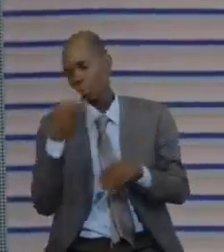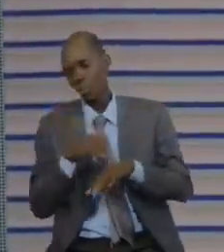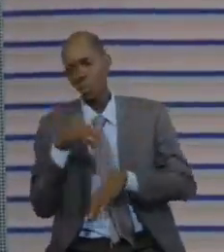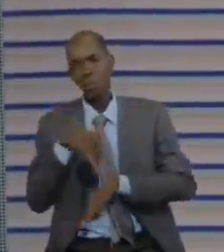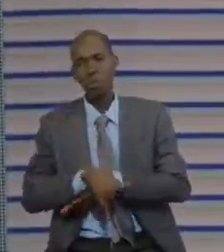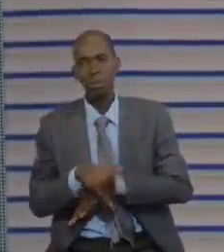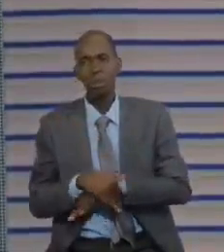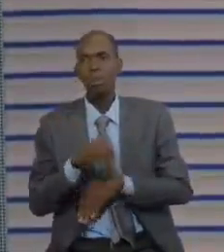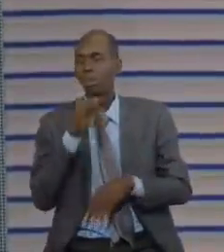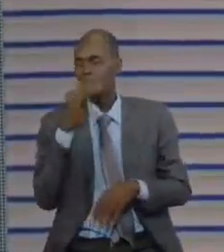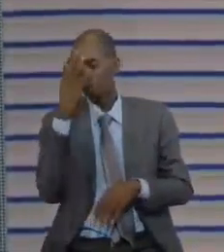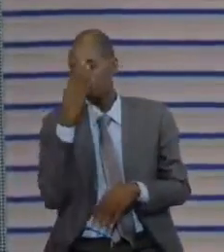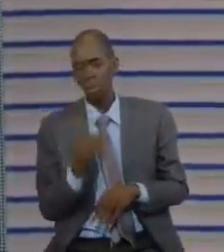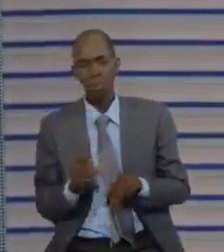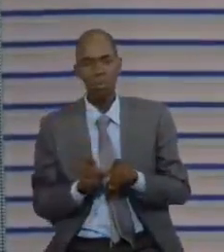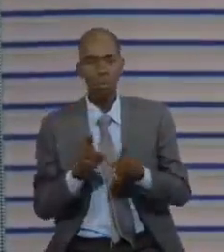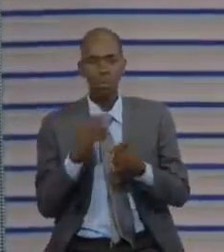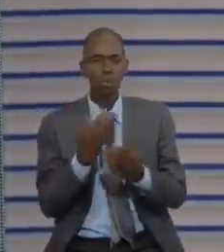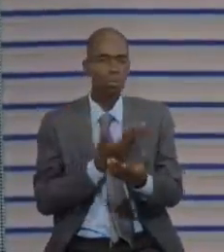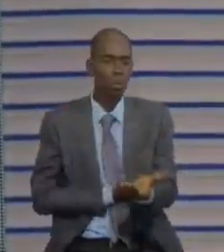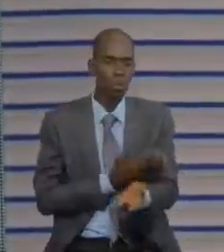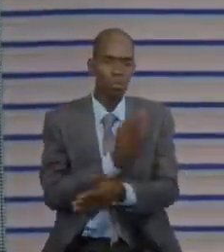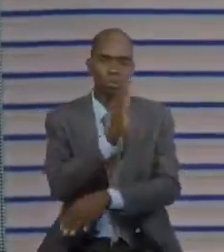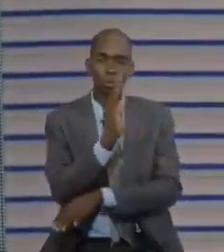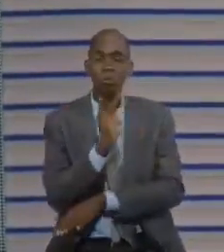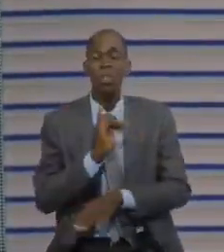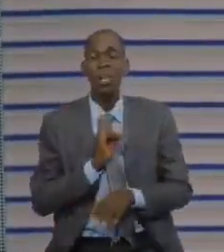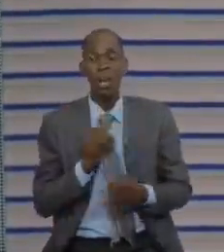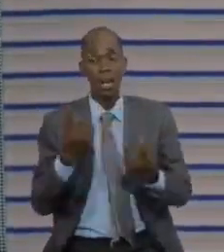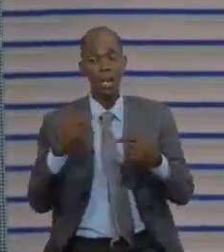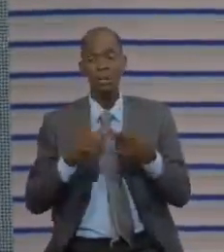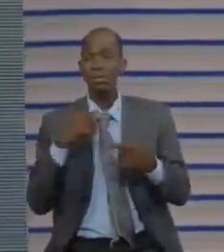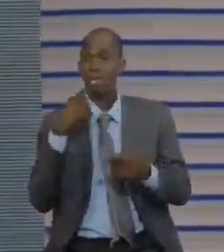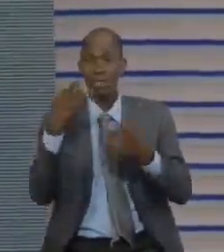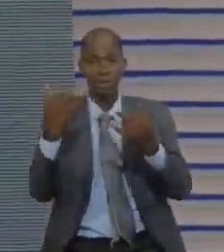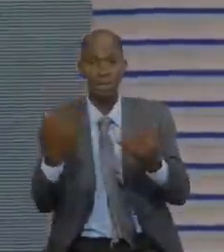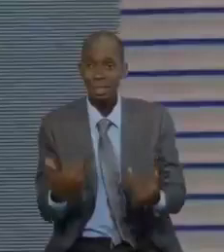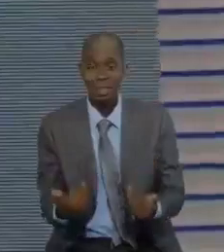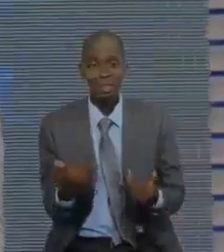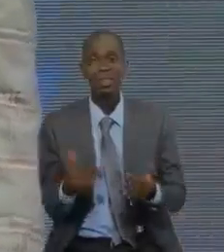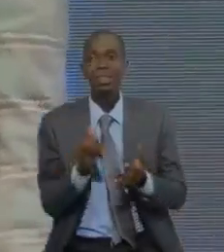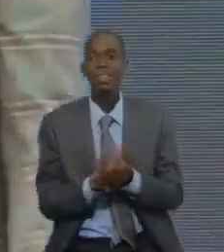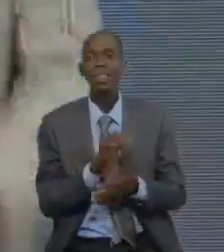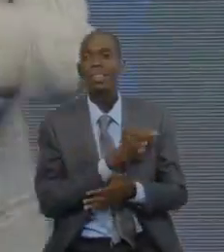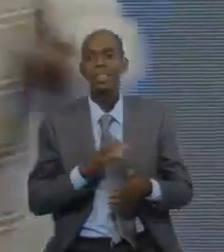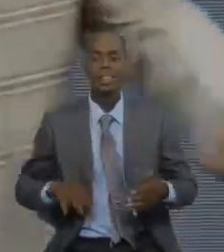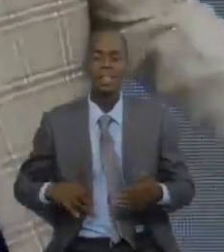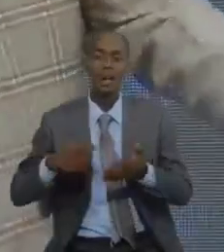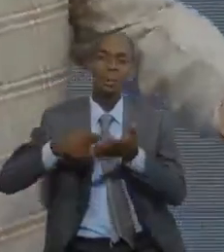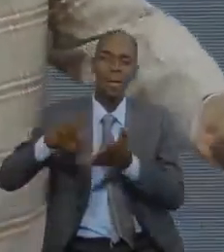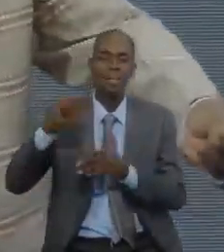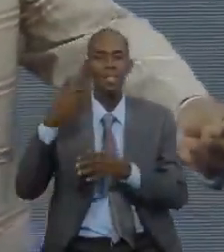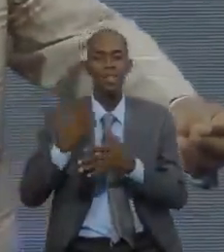You couldn't sleep during the day. I came to tell you here tonight that Christ paid the price to